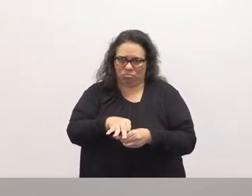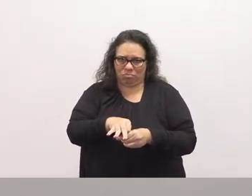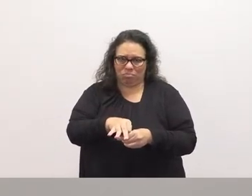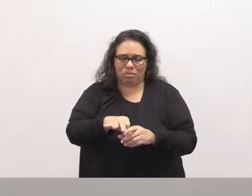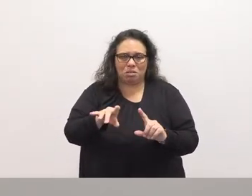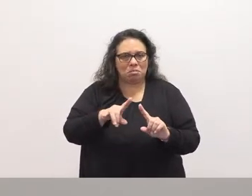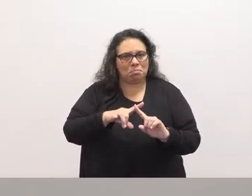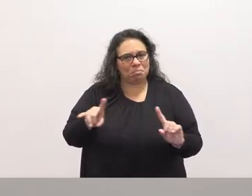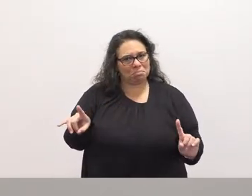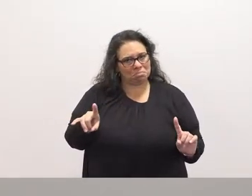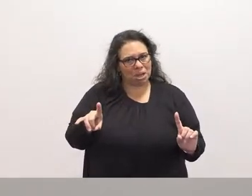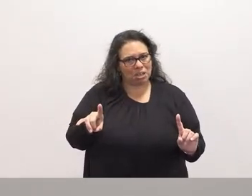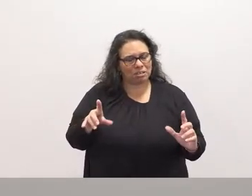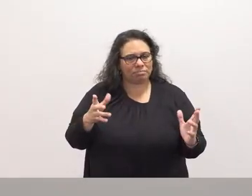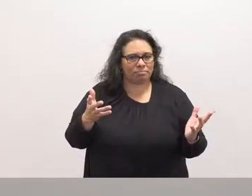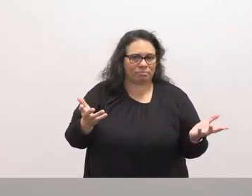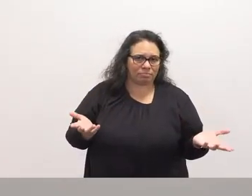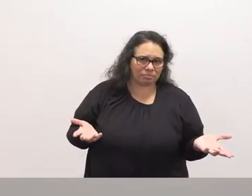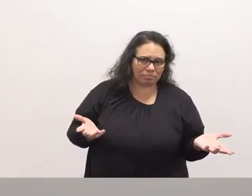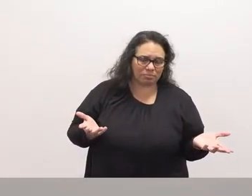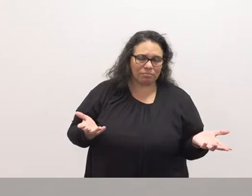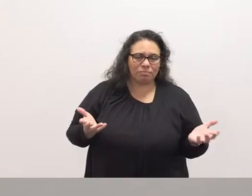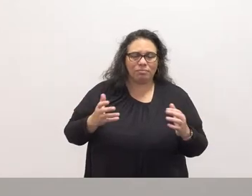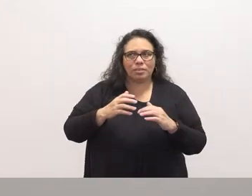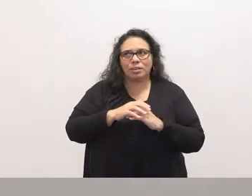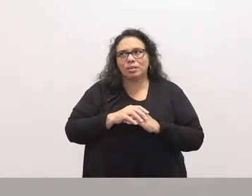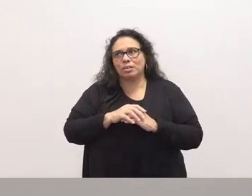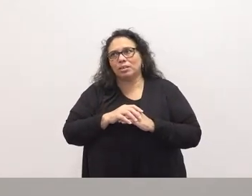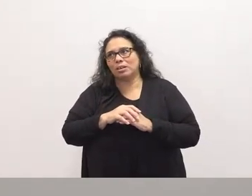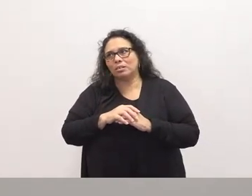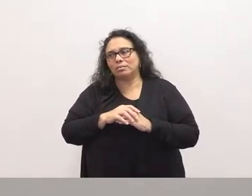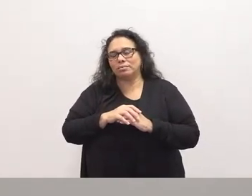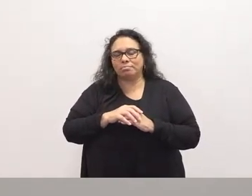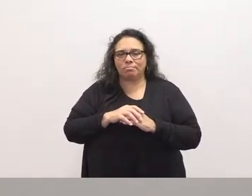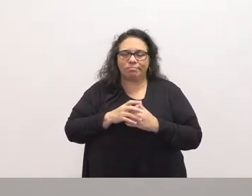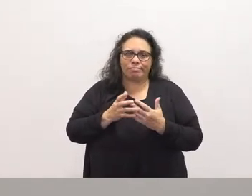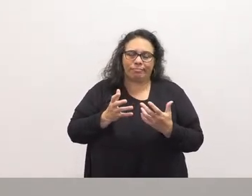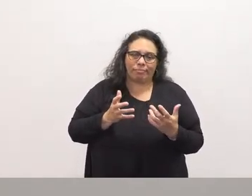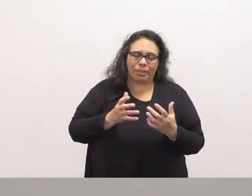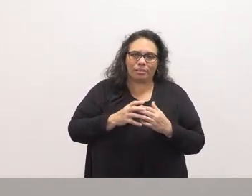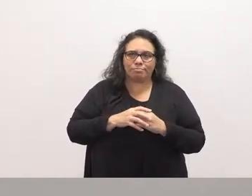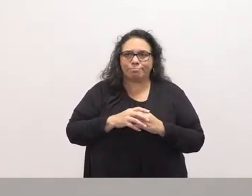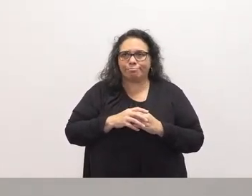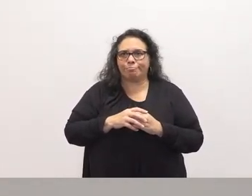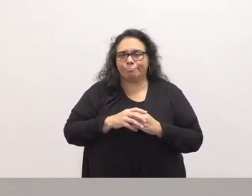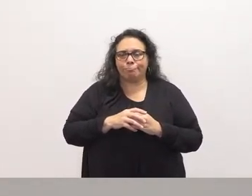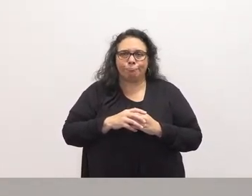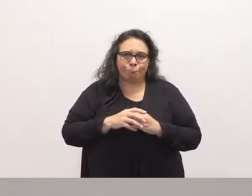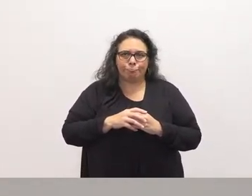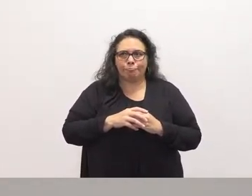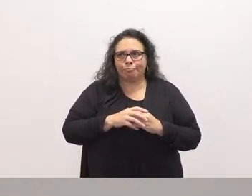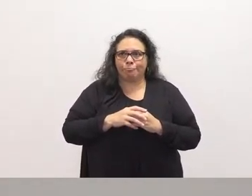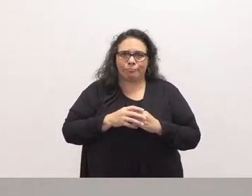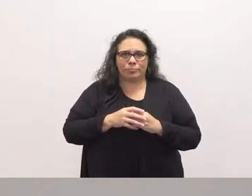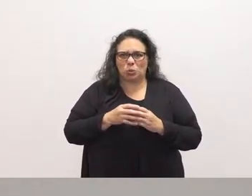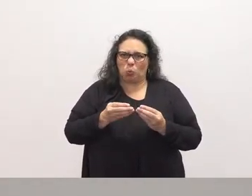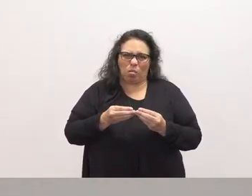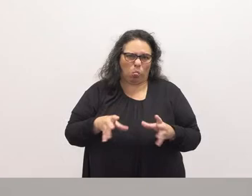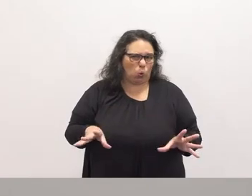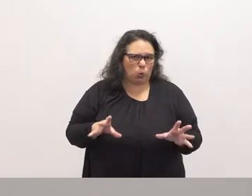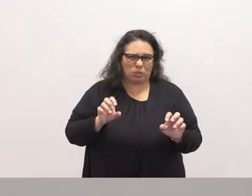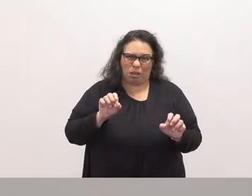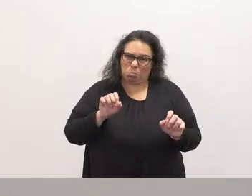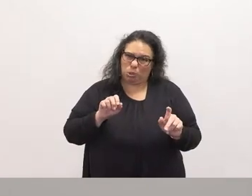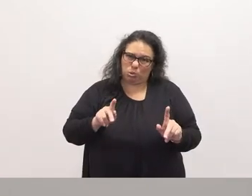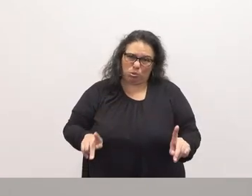but on the promise that, before then we'll have a chance to talk. And otherwise we lose that opportunity